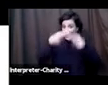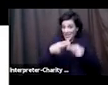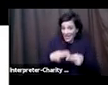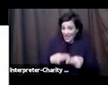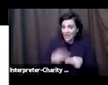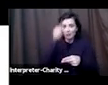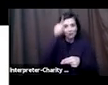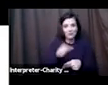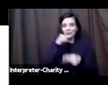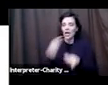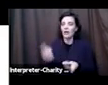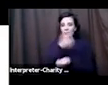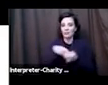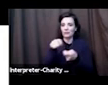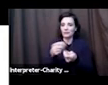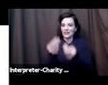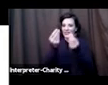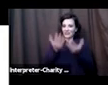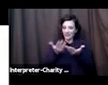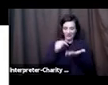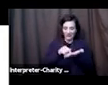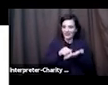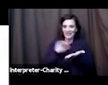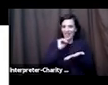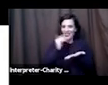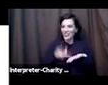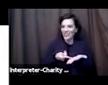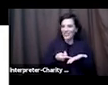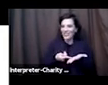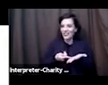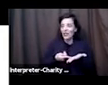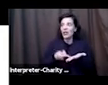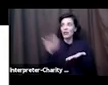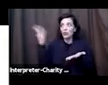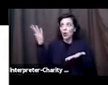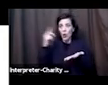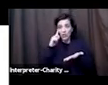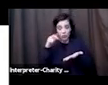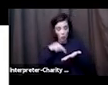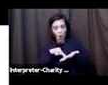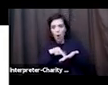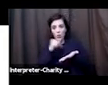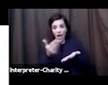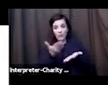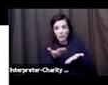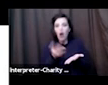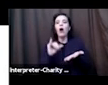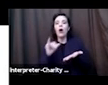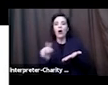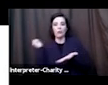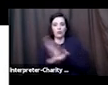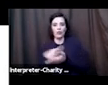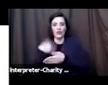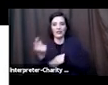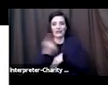I was recommending. And then once they received that, it was approved the next day. So sometimes it's that easy. Sometimes they're